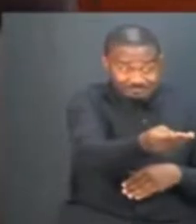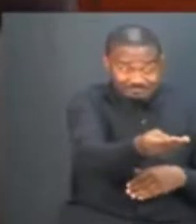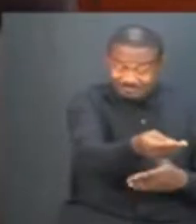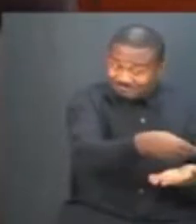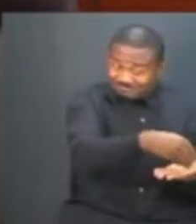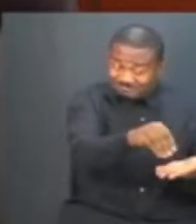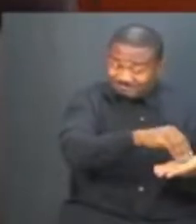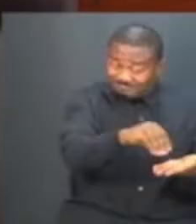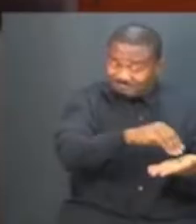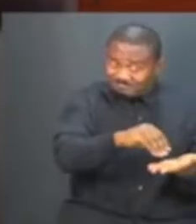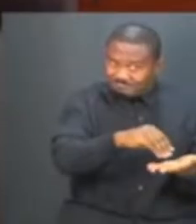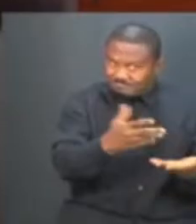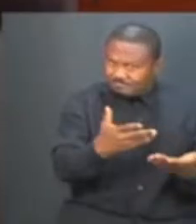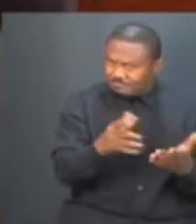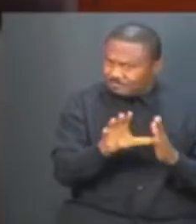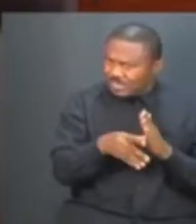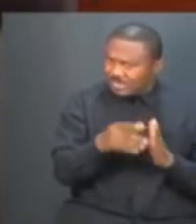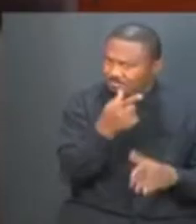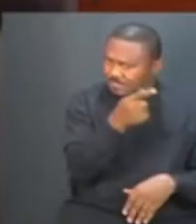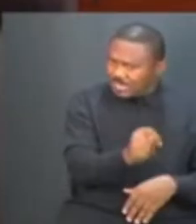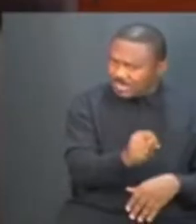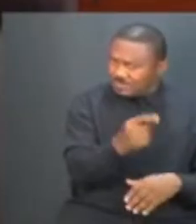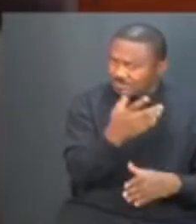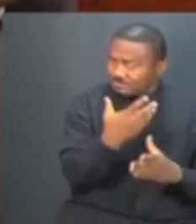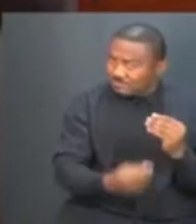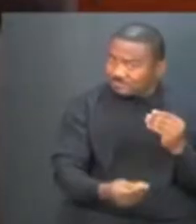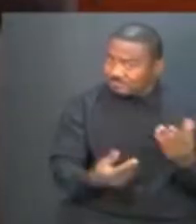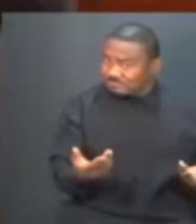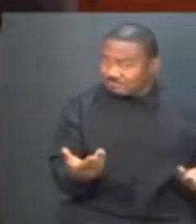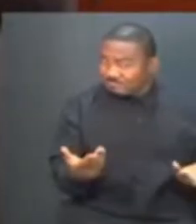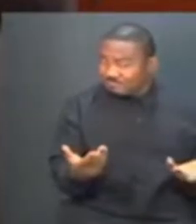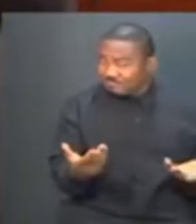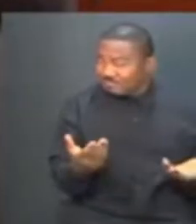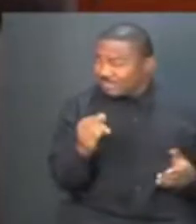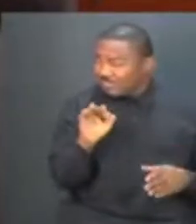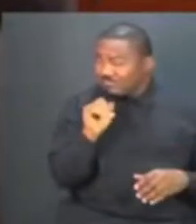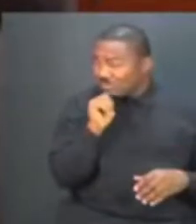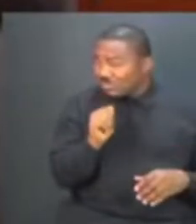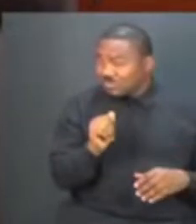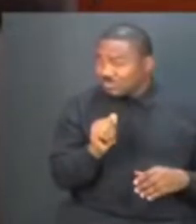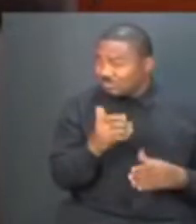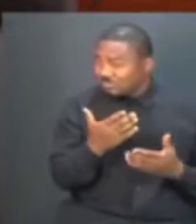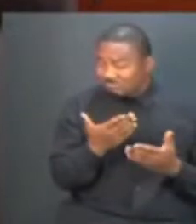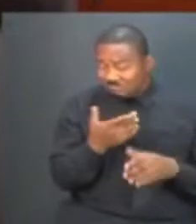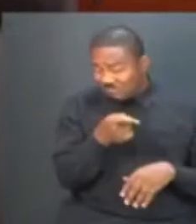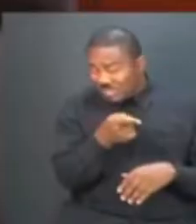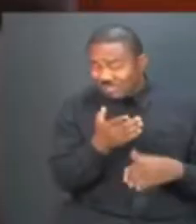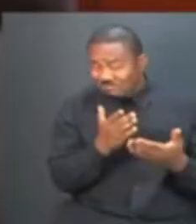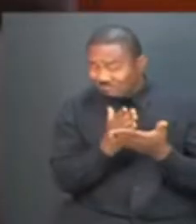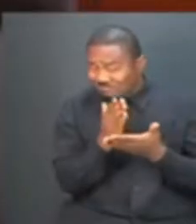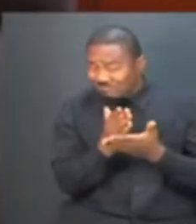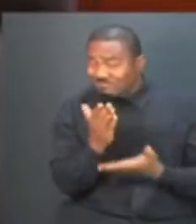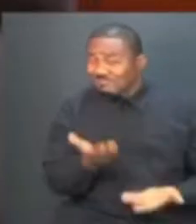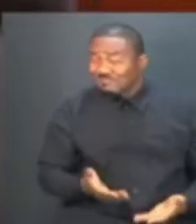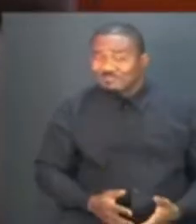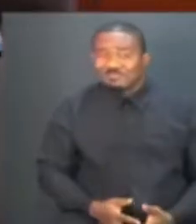the definite article of there is missing. Otherwise, the table office is accurate in capturing the way it is.